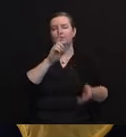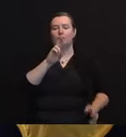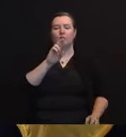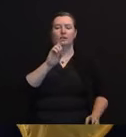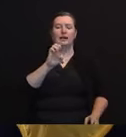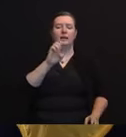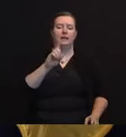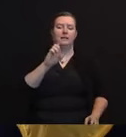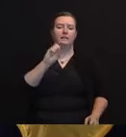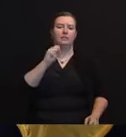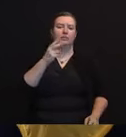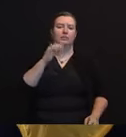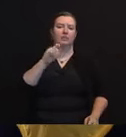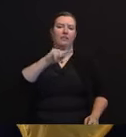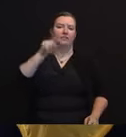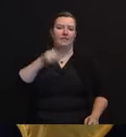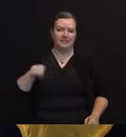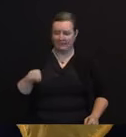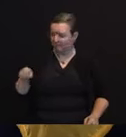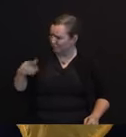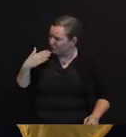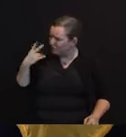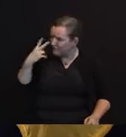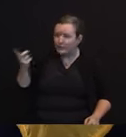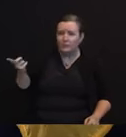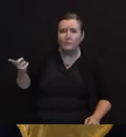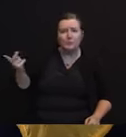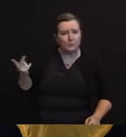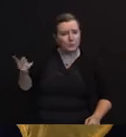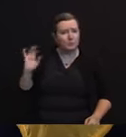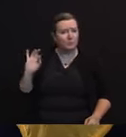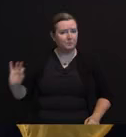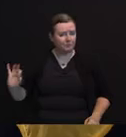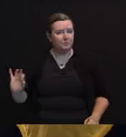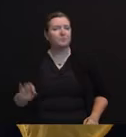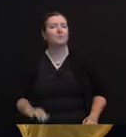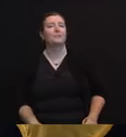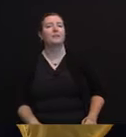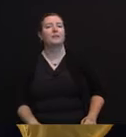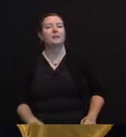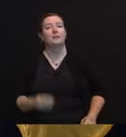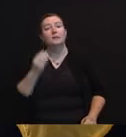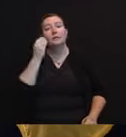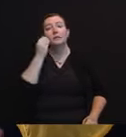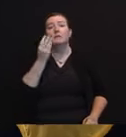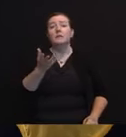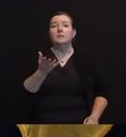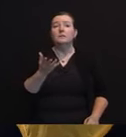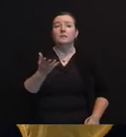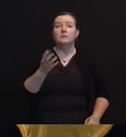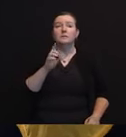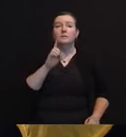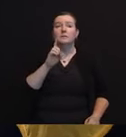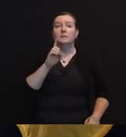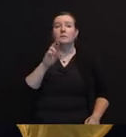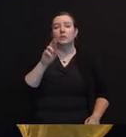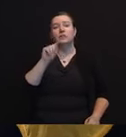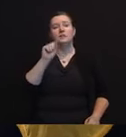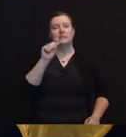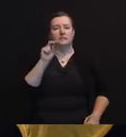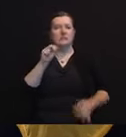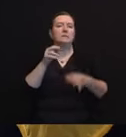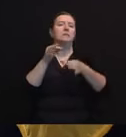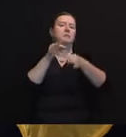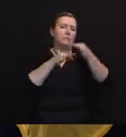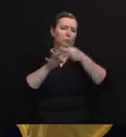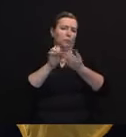it's great to have you. Again, Ed and Tina stepped in mightily over the past week or so. And to my left, the guy who needs no introduction, the